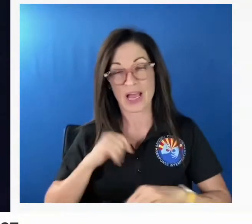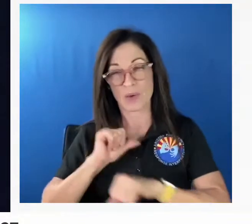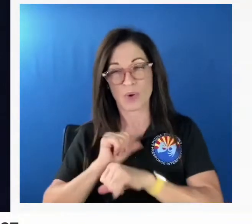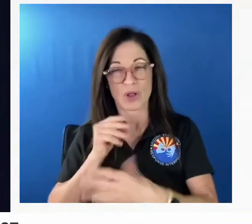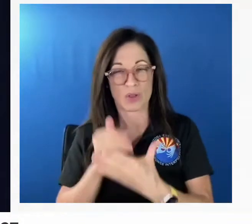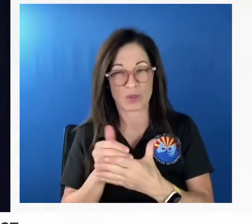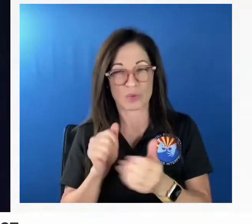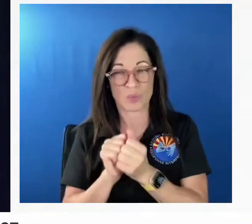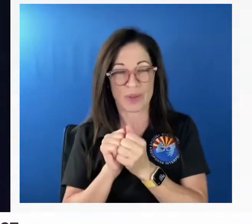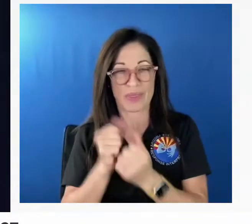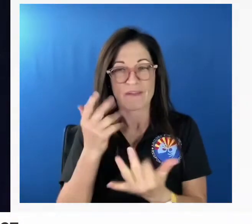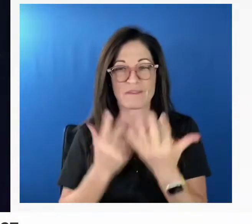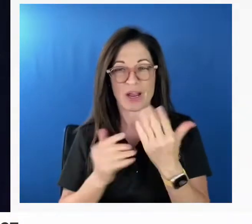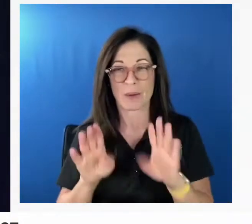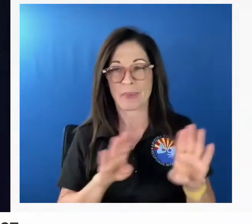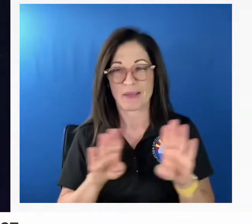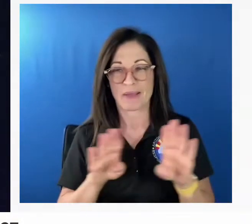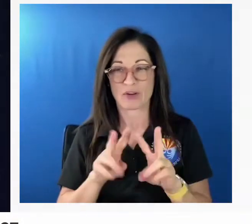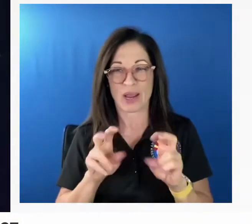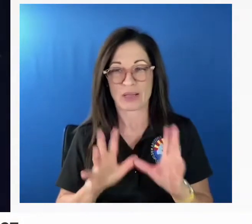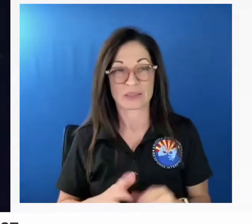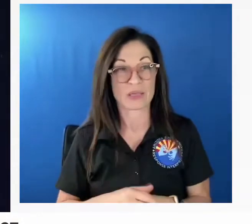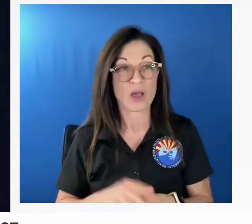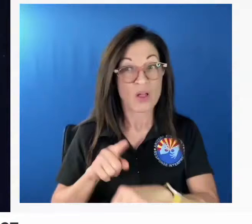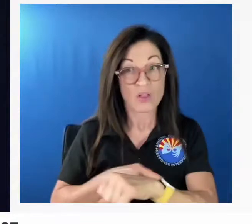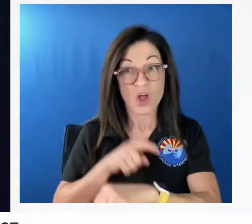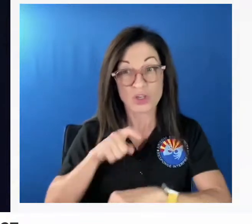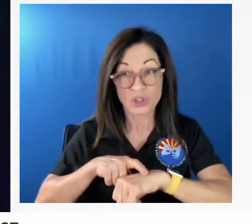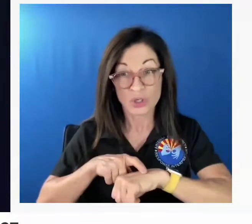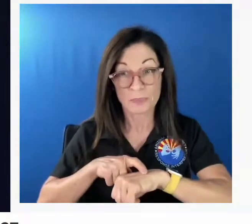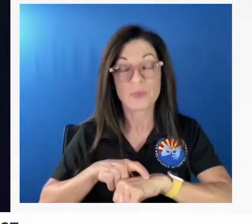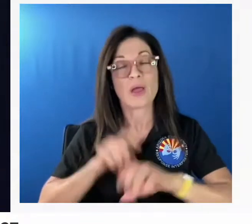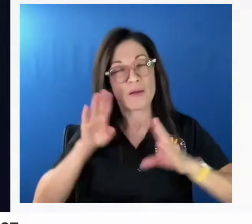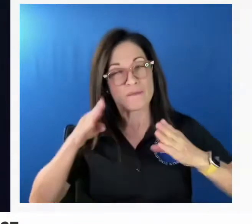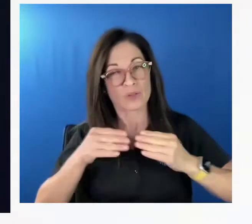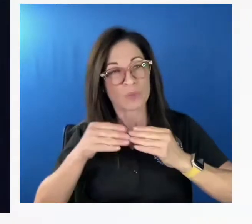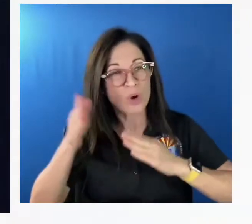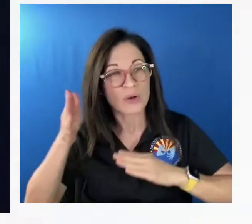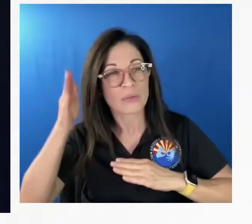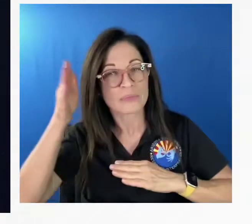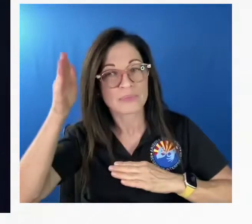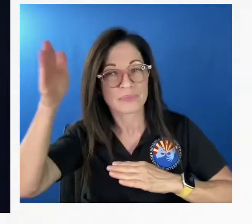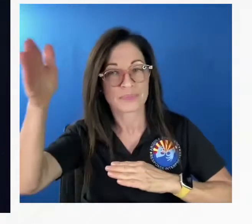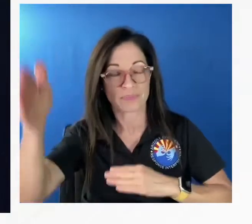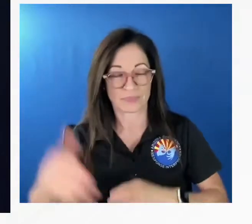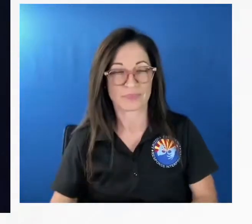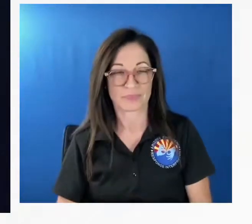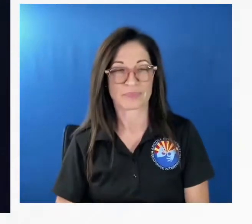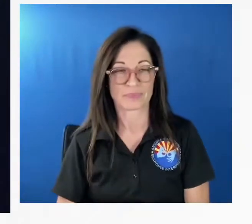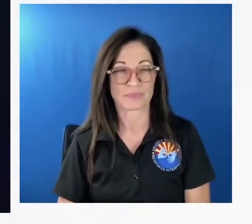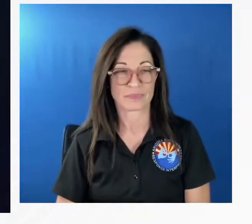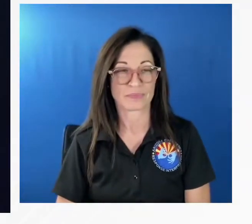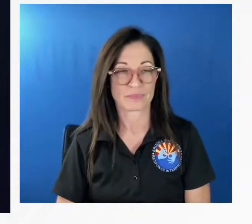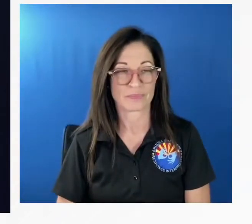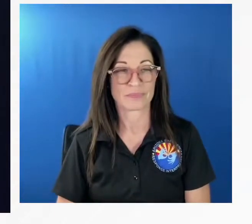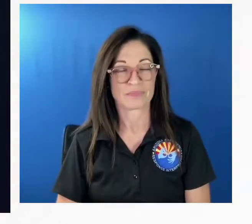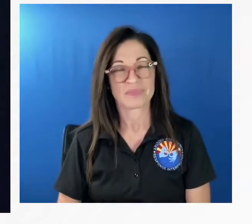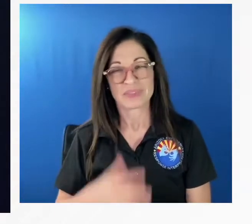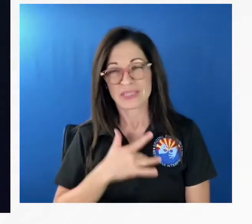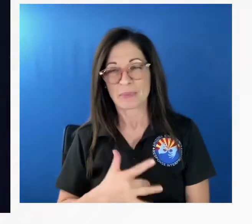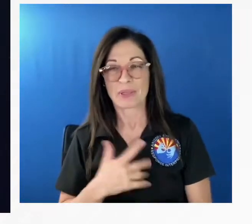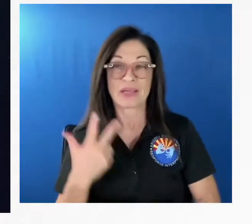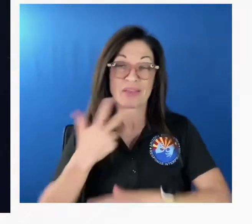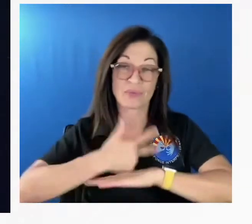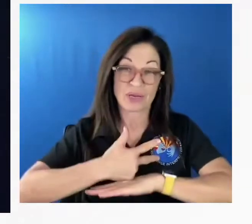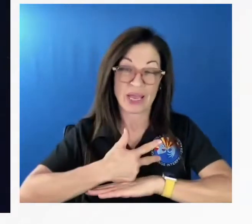FBAN. Long-term analyst focus more on a little bit farther in the future primarily, normally about 3 days to